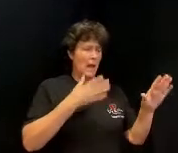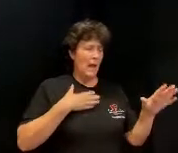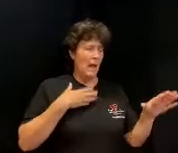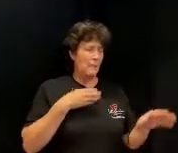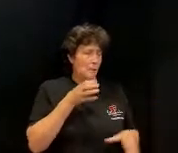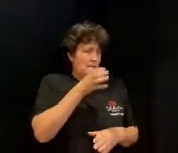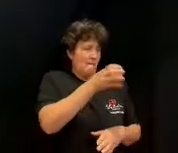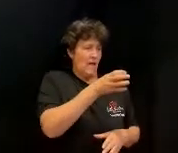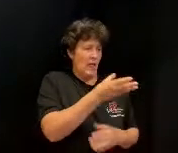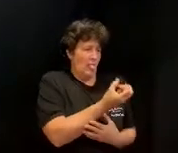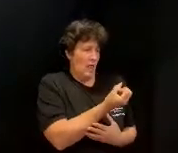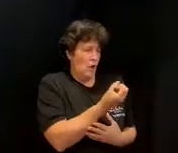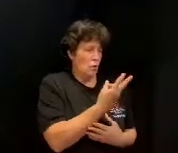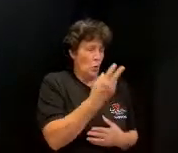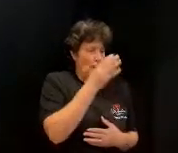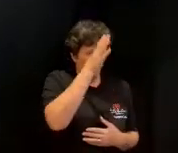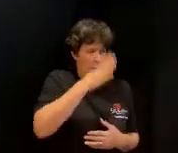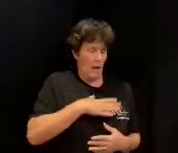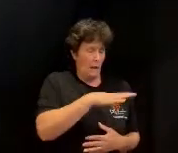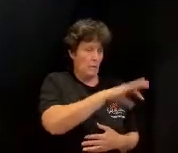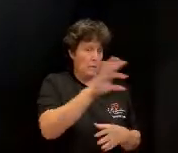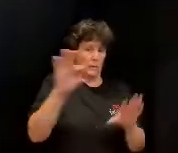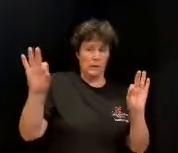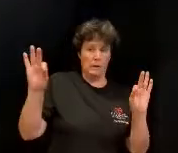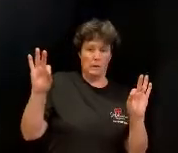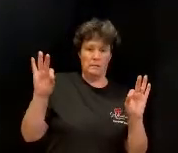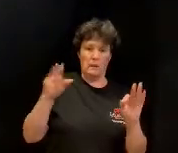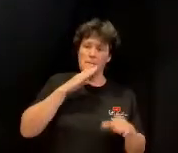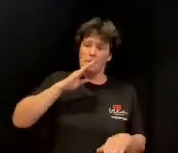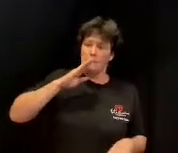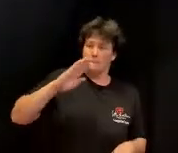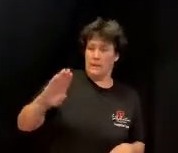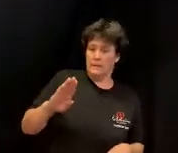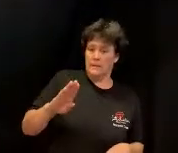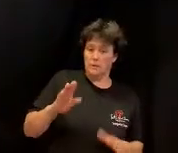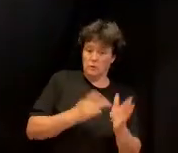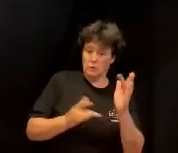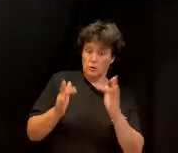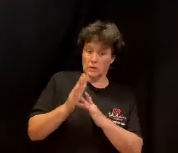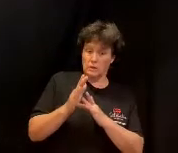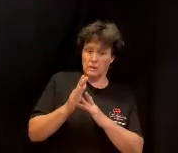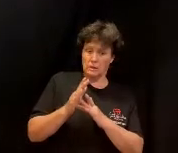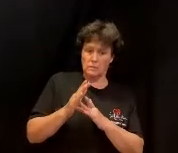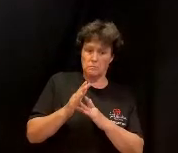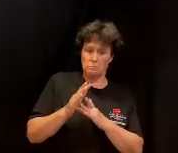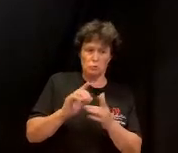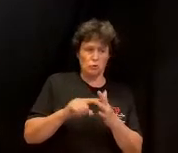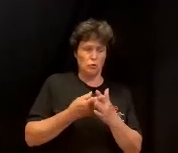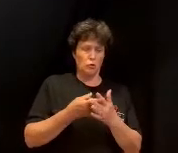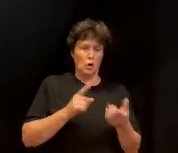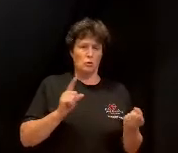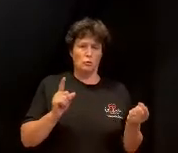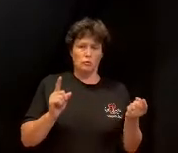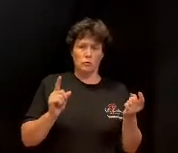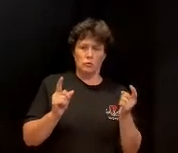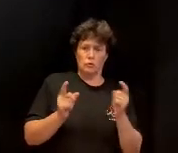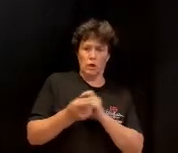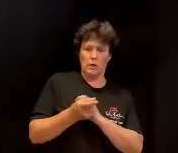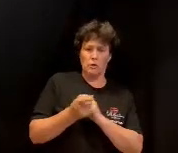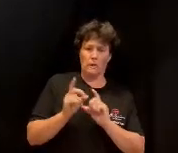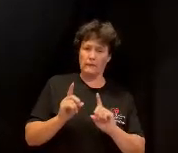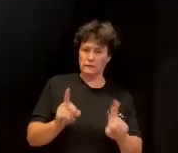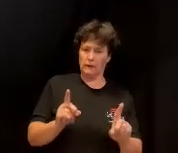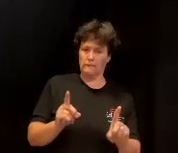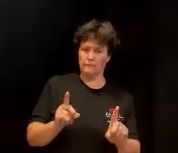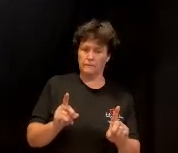these 12. And his message was beginning to change them, the way they thought, the way they responded. He says, man, he